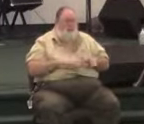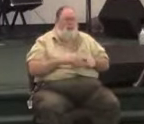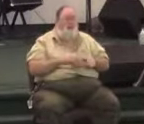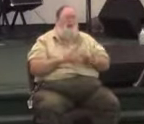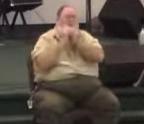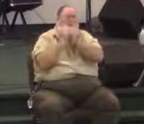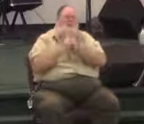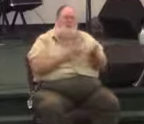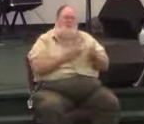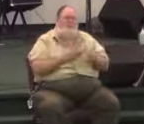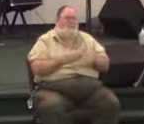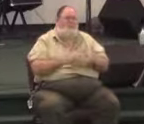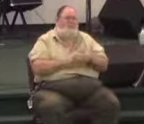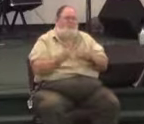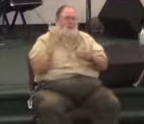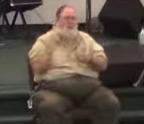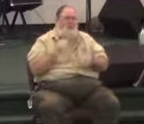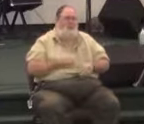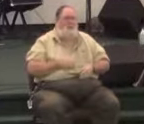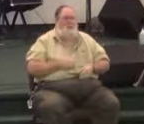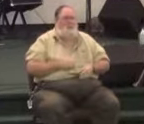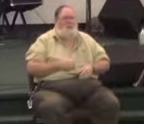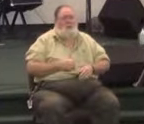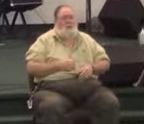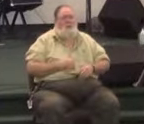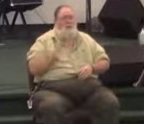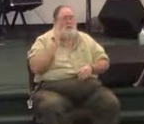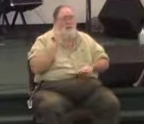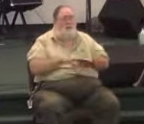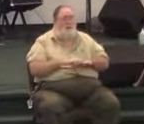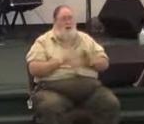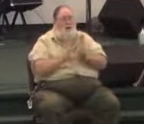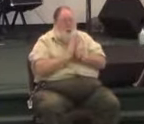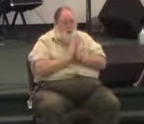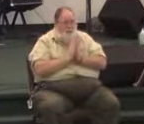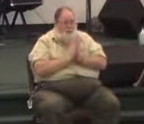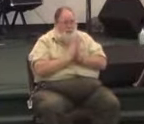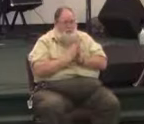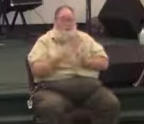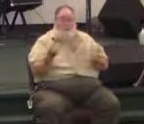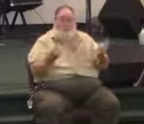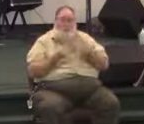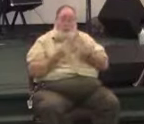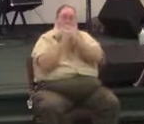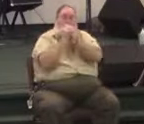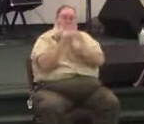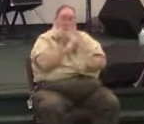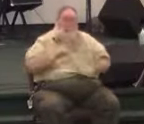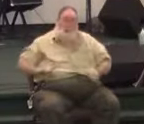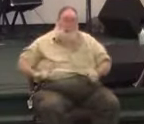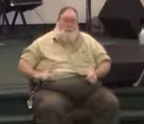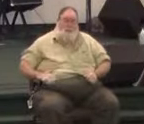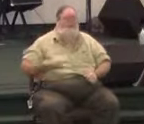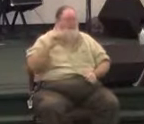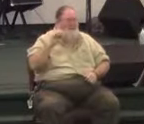be on prayer, so I'm excited to do that with us. Have you come to worship the Lord? Well,